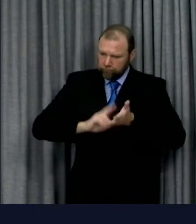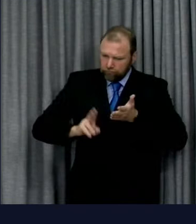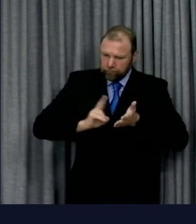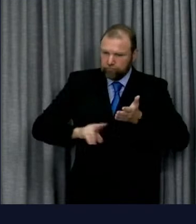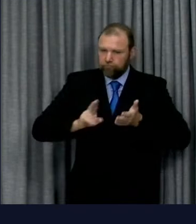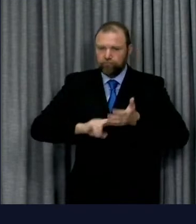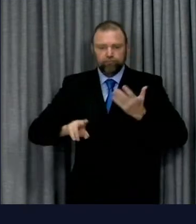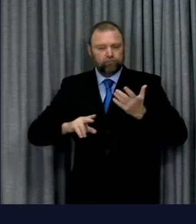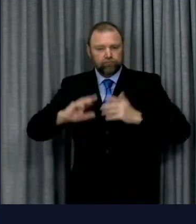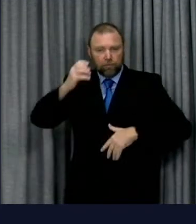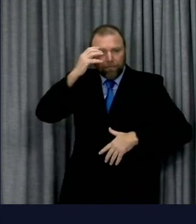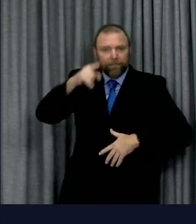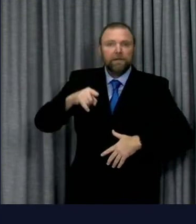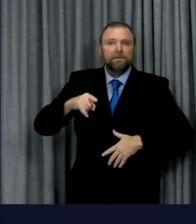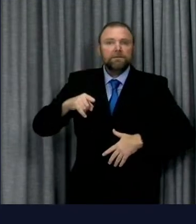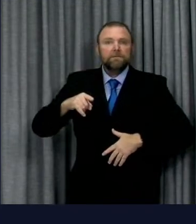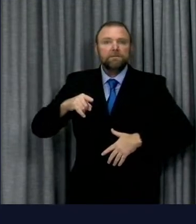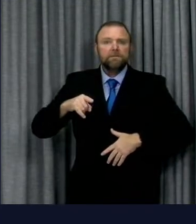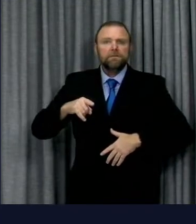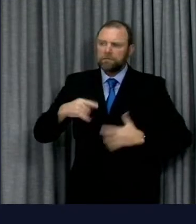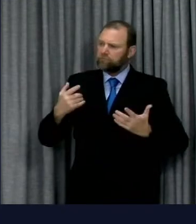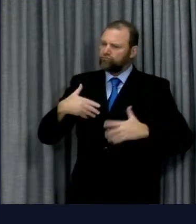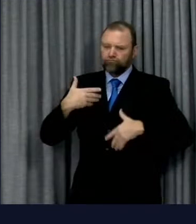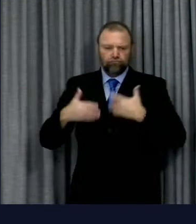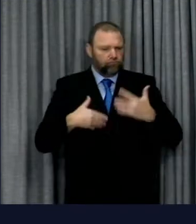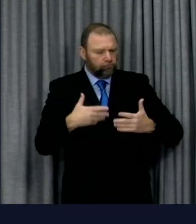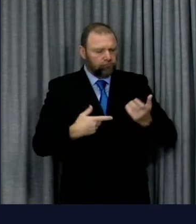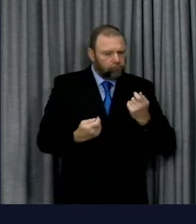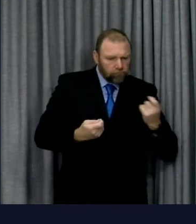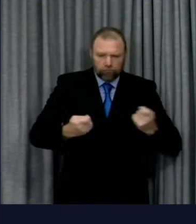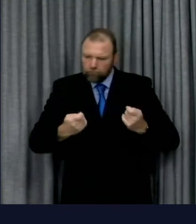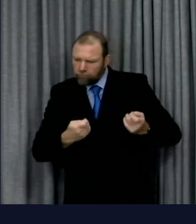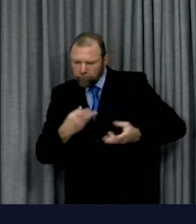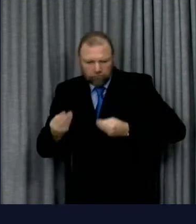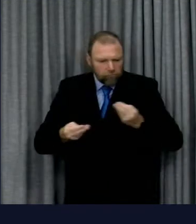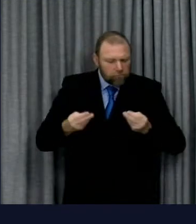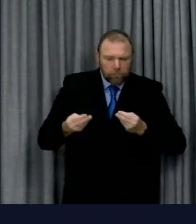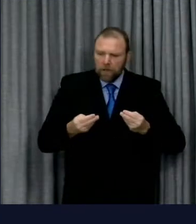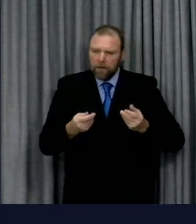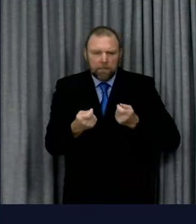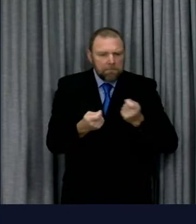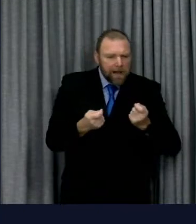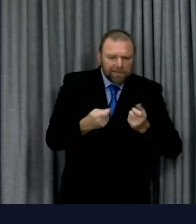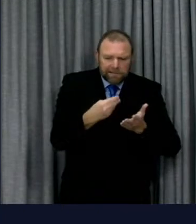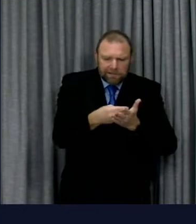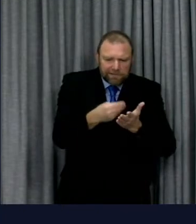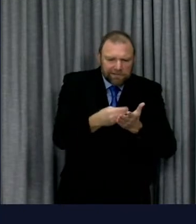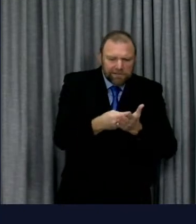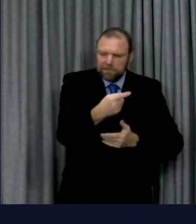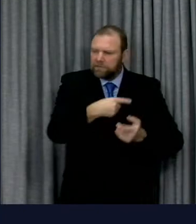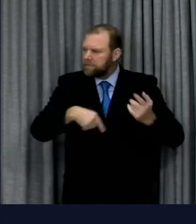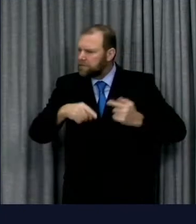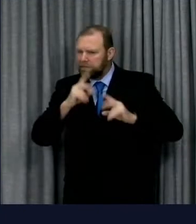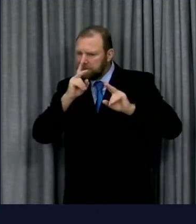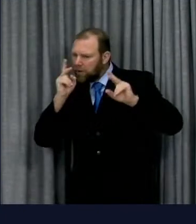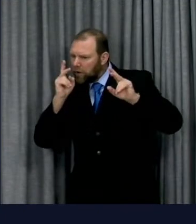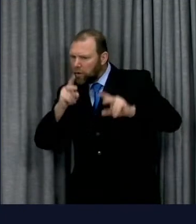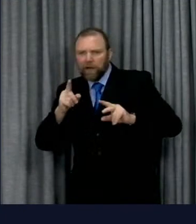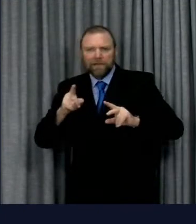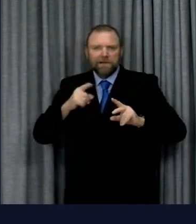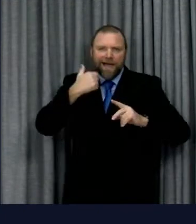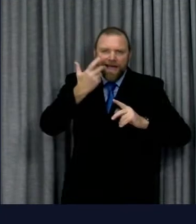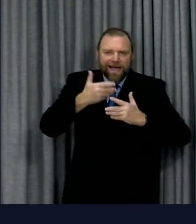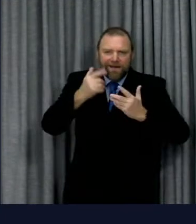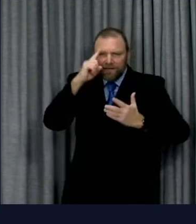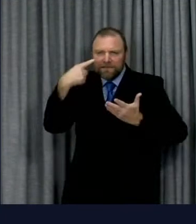ordinary government, discharging the responsibilities that fall to it in managing the economy, in taking the